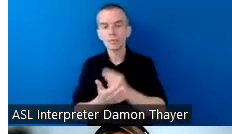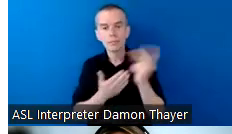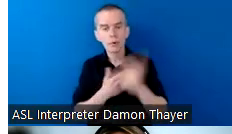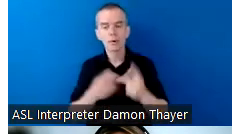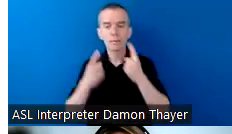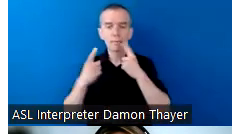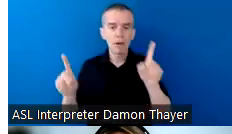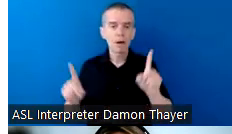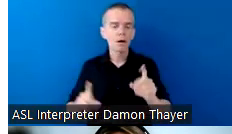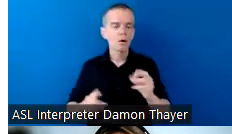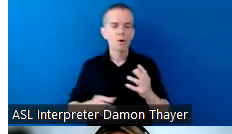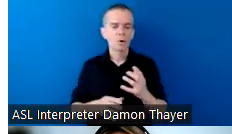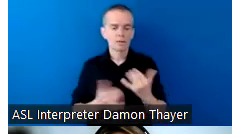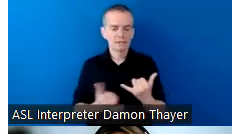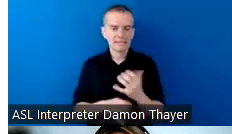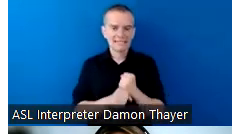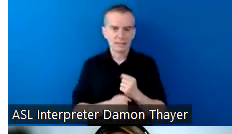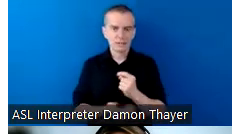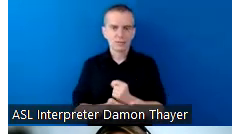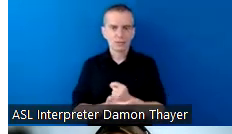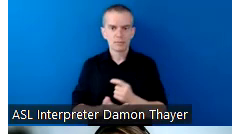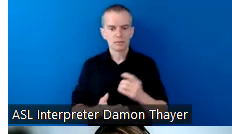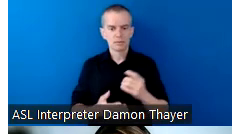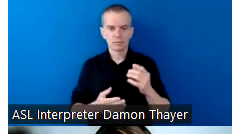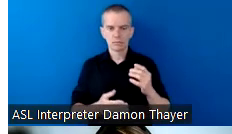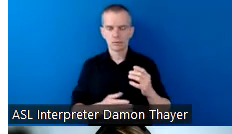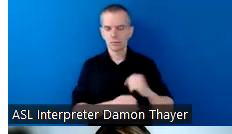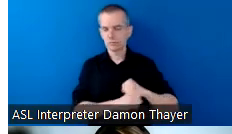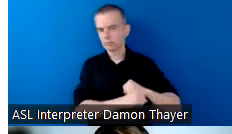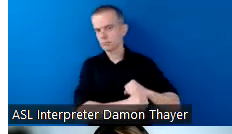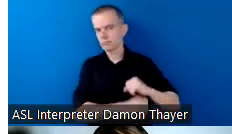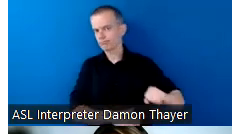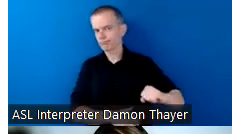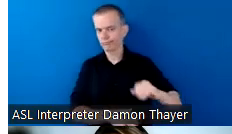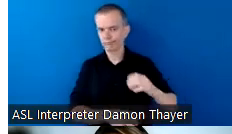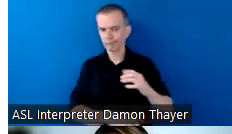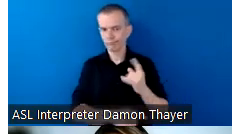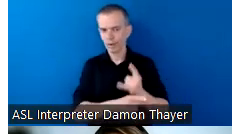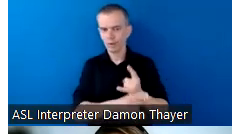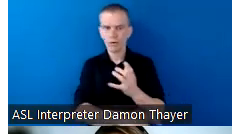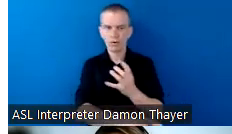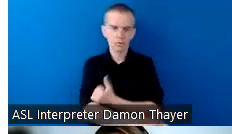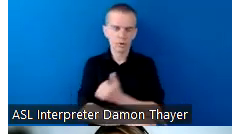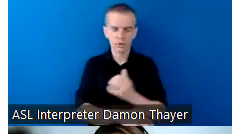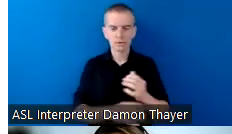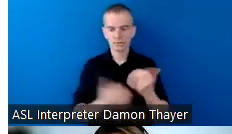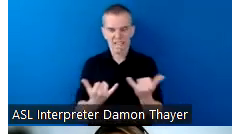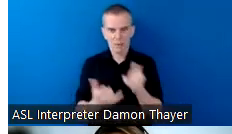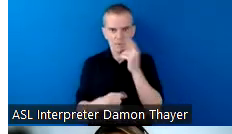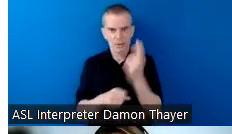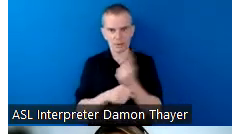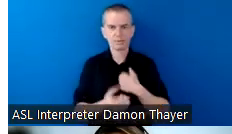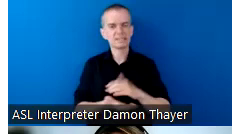receiving some kind of treatment that is for alcoholism and substance abuse disorder, and they're no longer using those things and they're